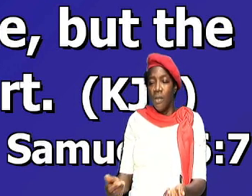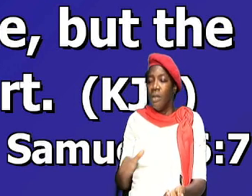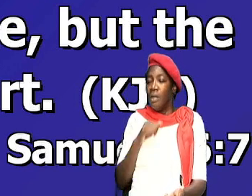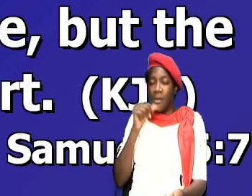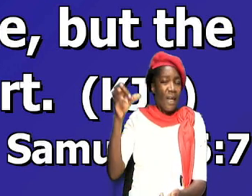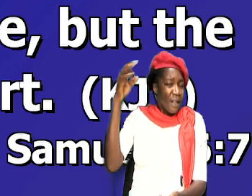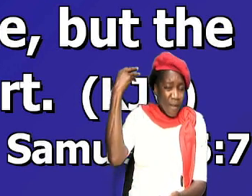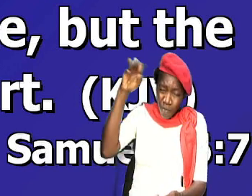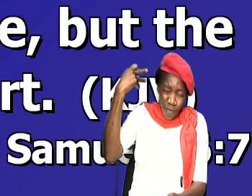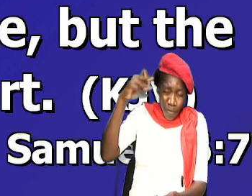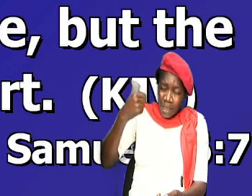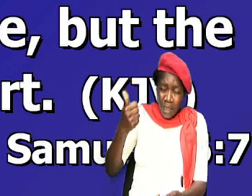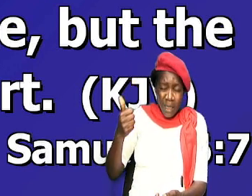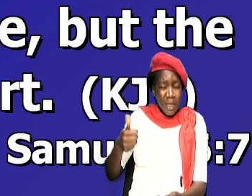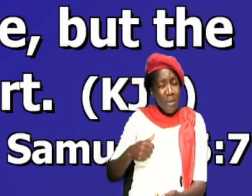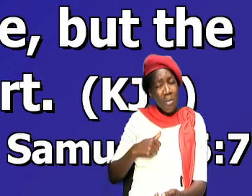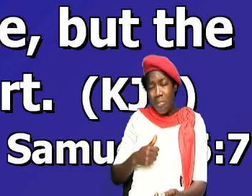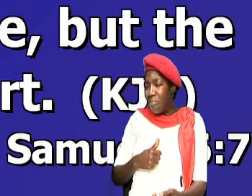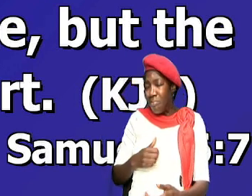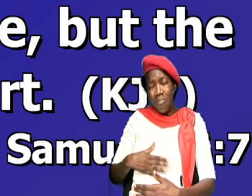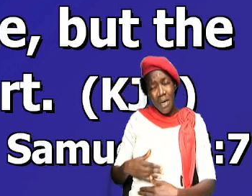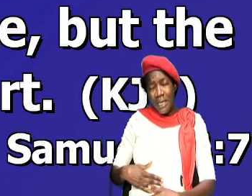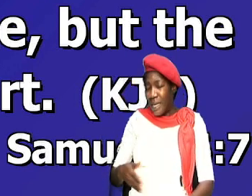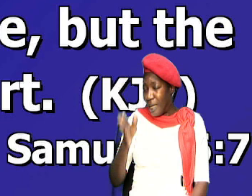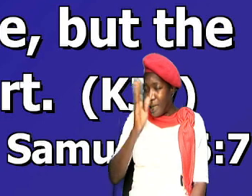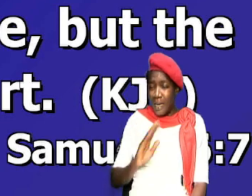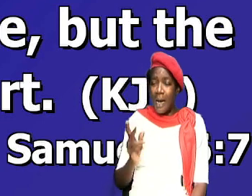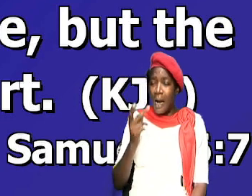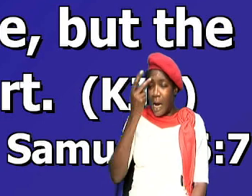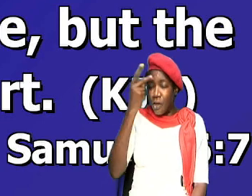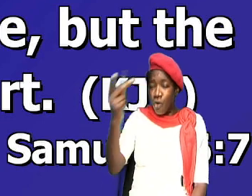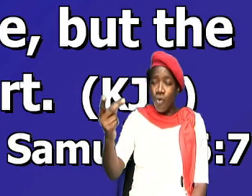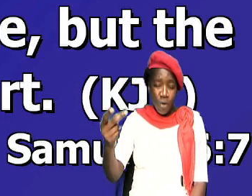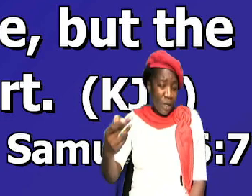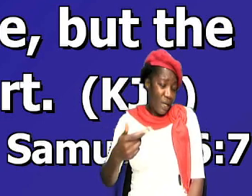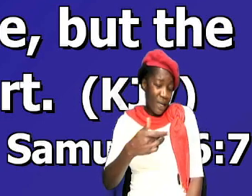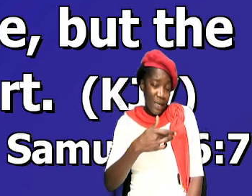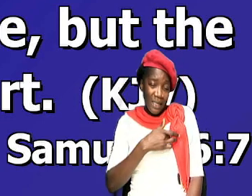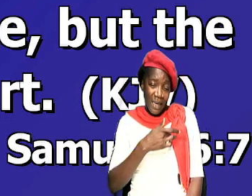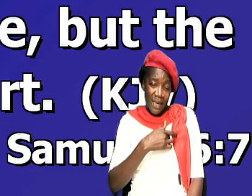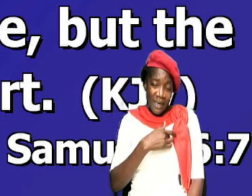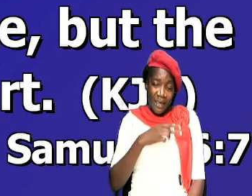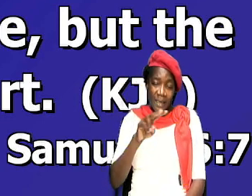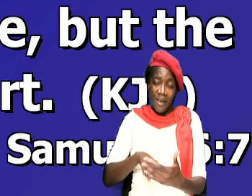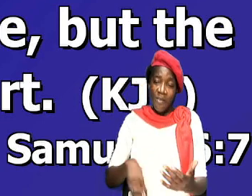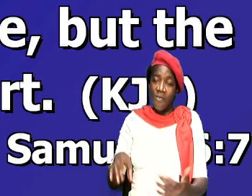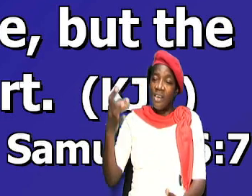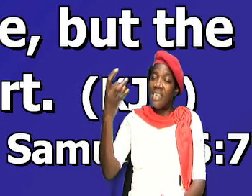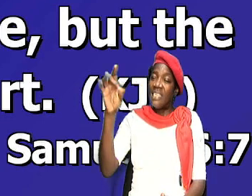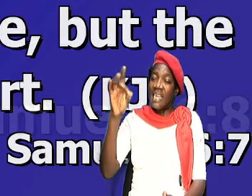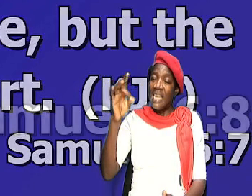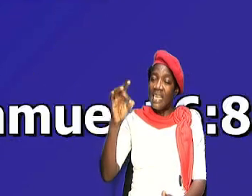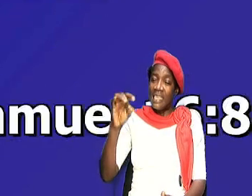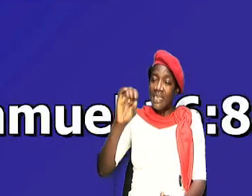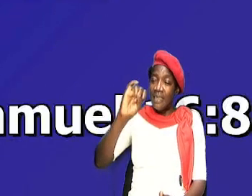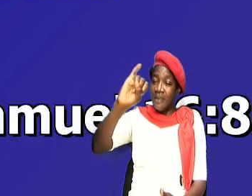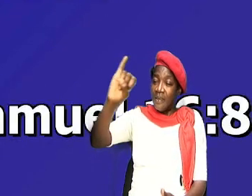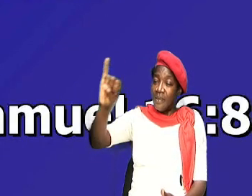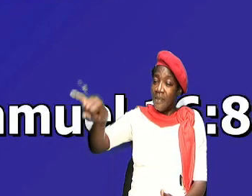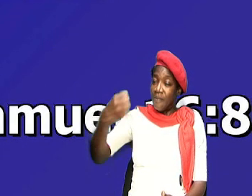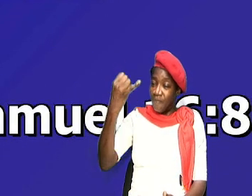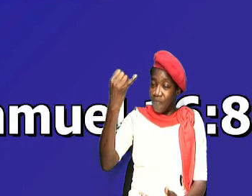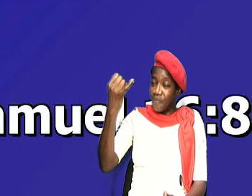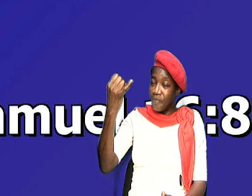fooling anybody, right? Because God looks at the heart. So let's go back to verse 8. Then Jesse called